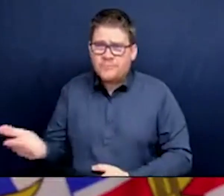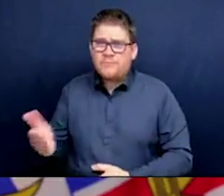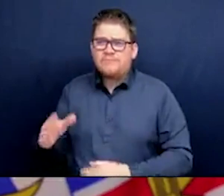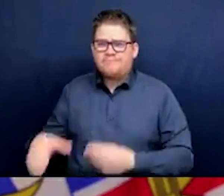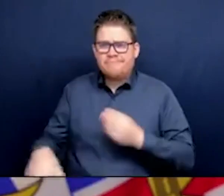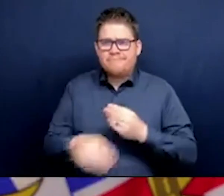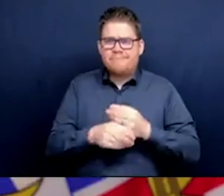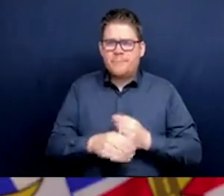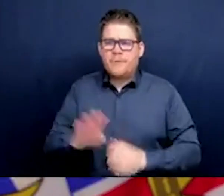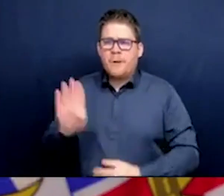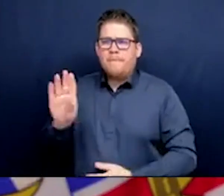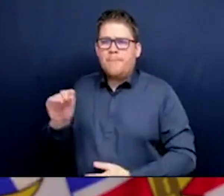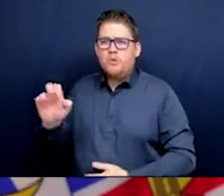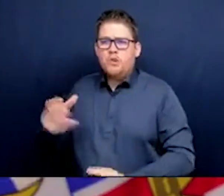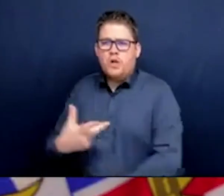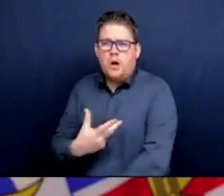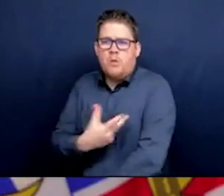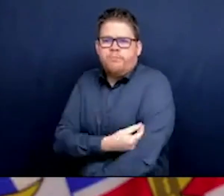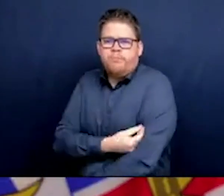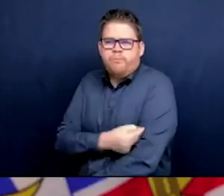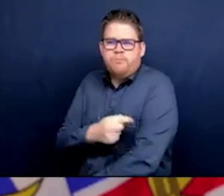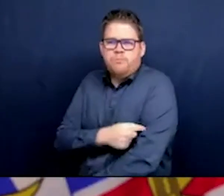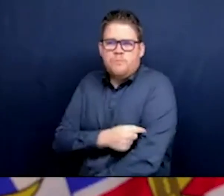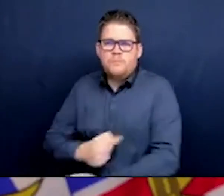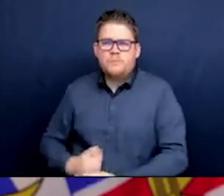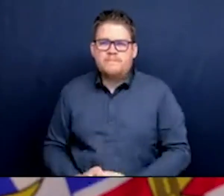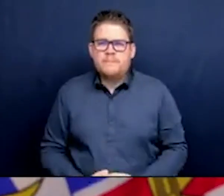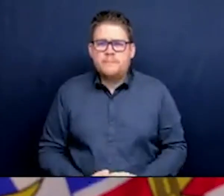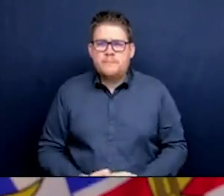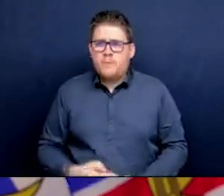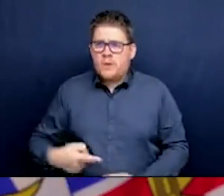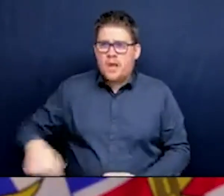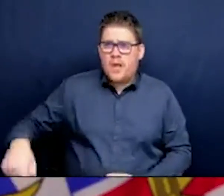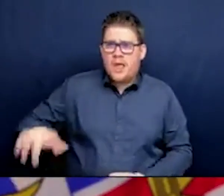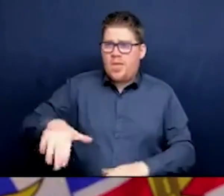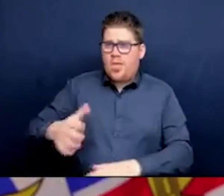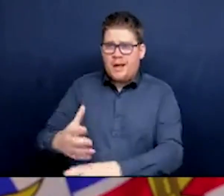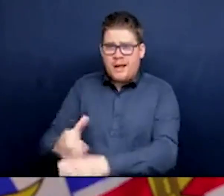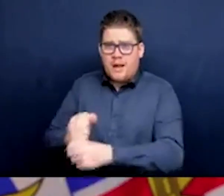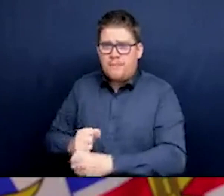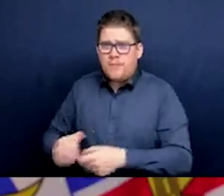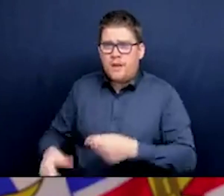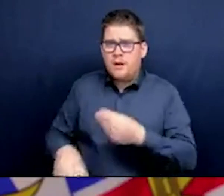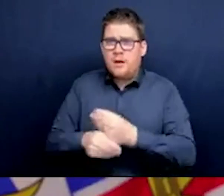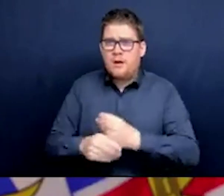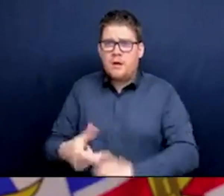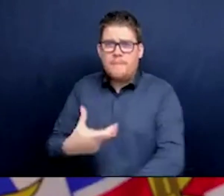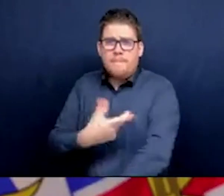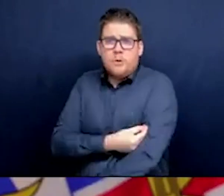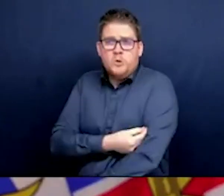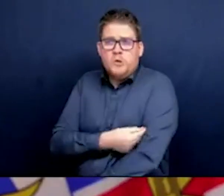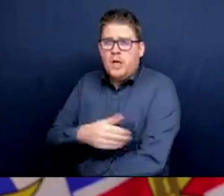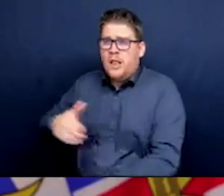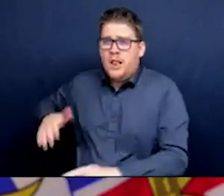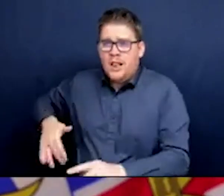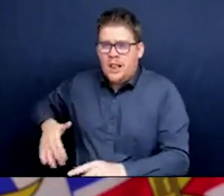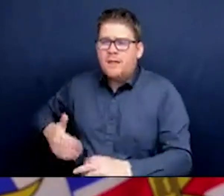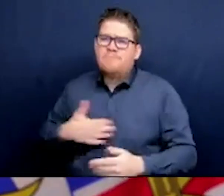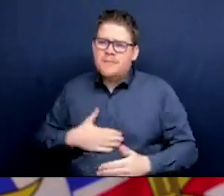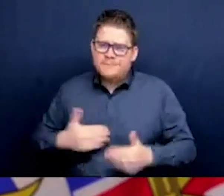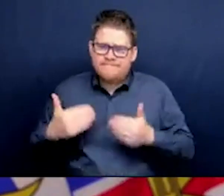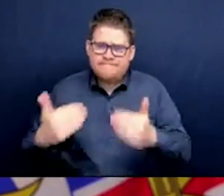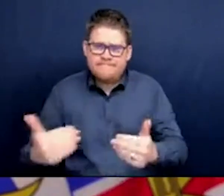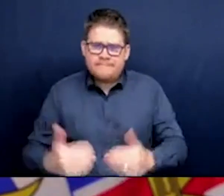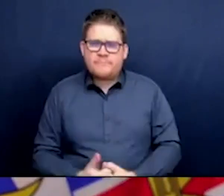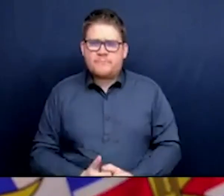And I encourage everyone who has not yet received that dose to get it now. It is not too late. If you've had an Omicron infection